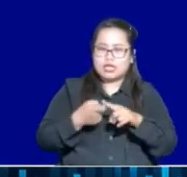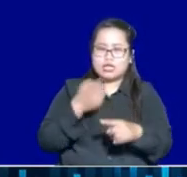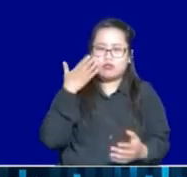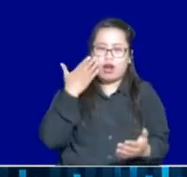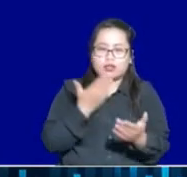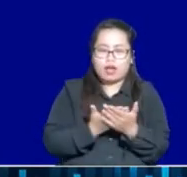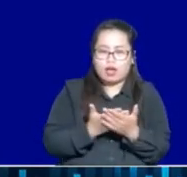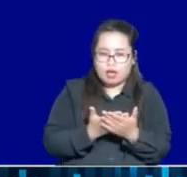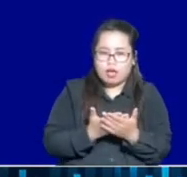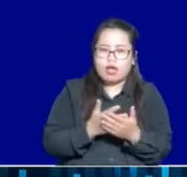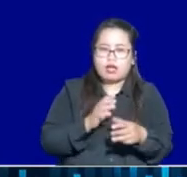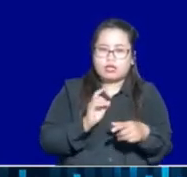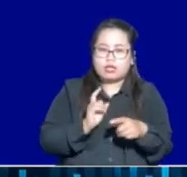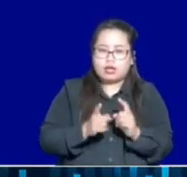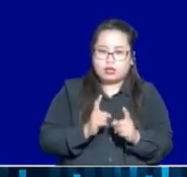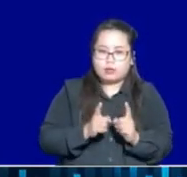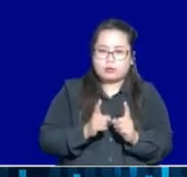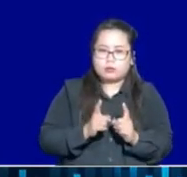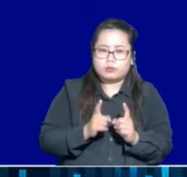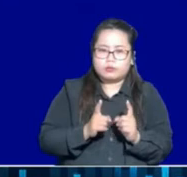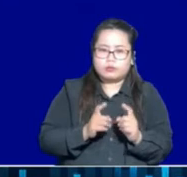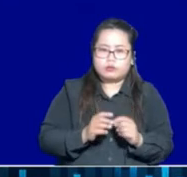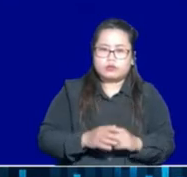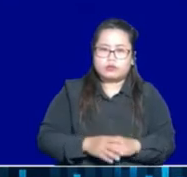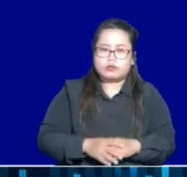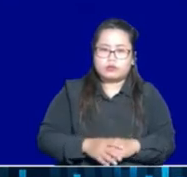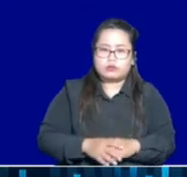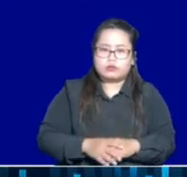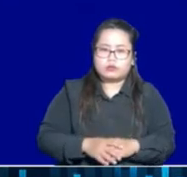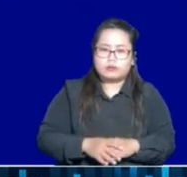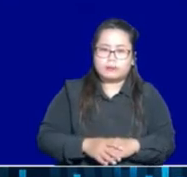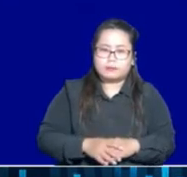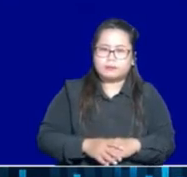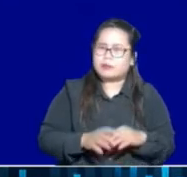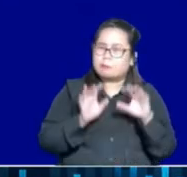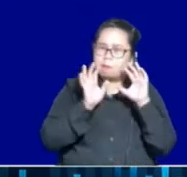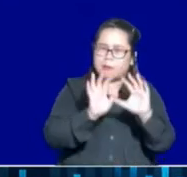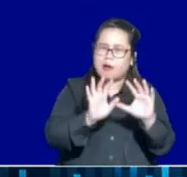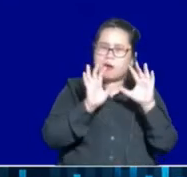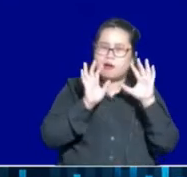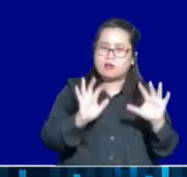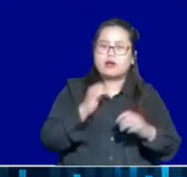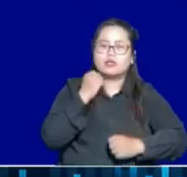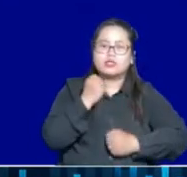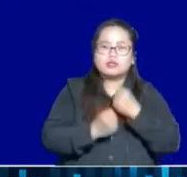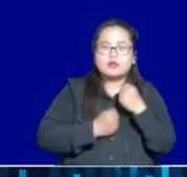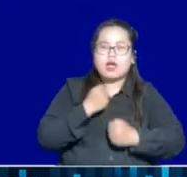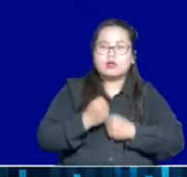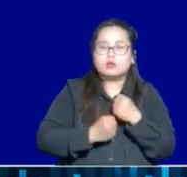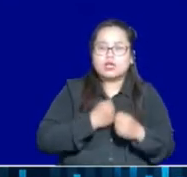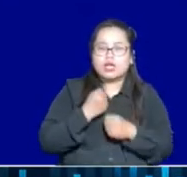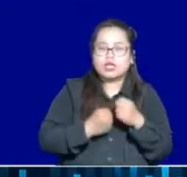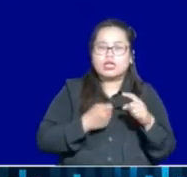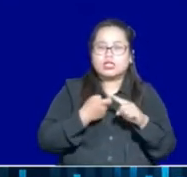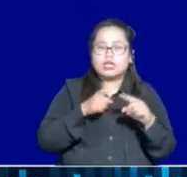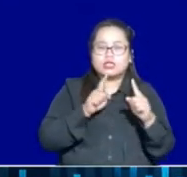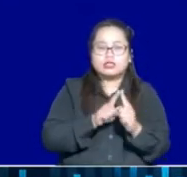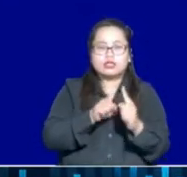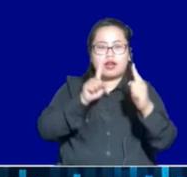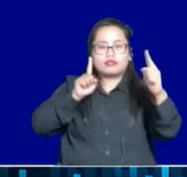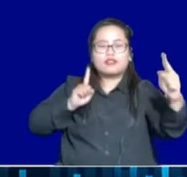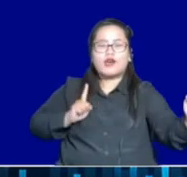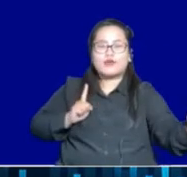things are increasingly done remotely. That it used to be that many tasks you needed to co-locate